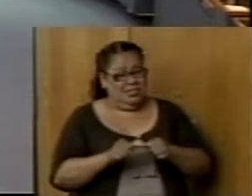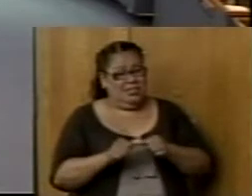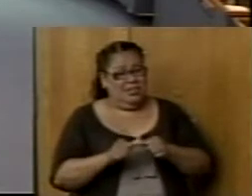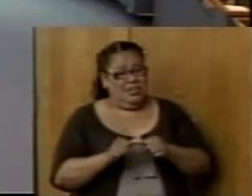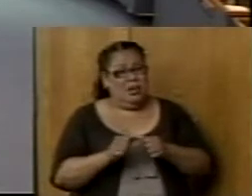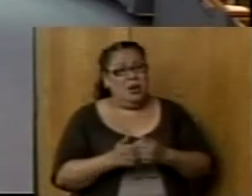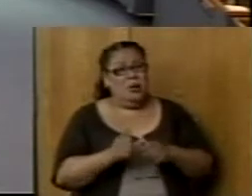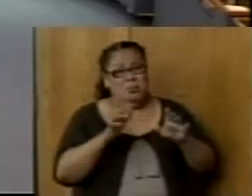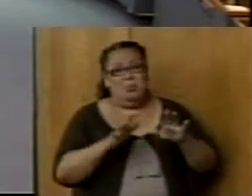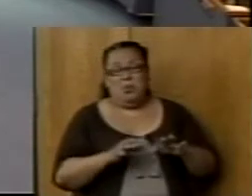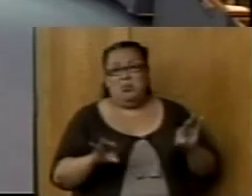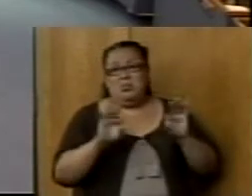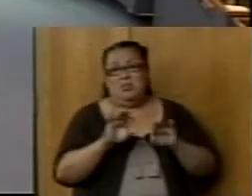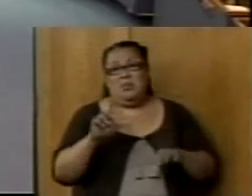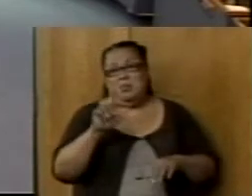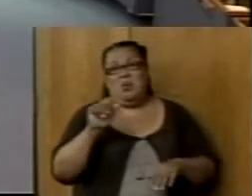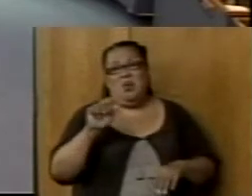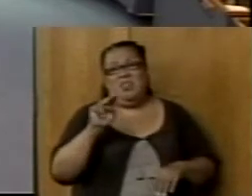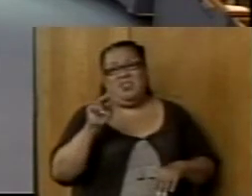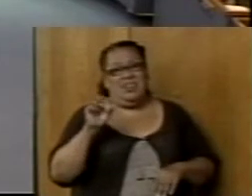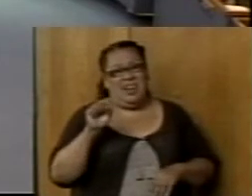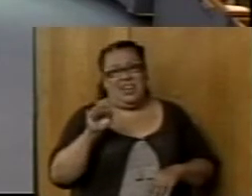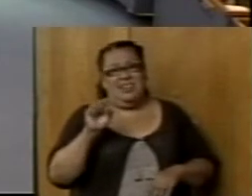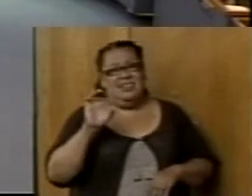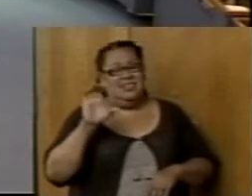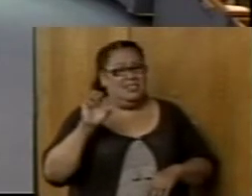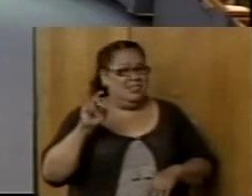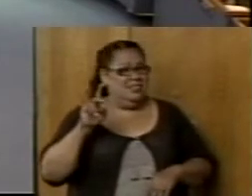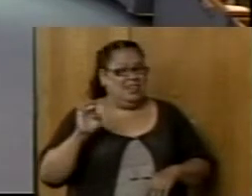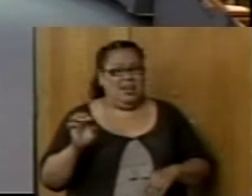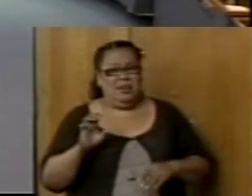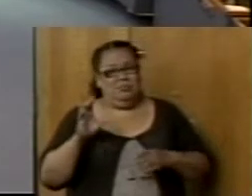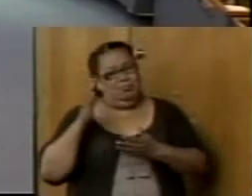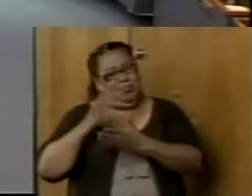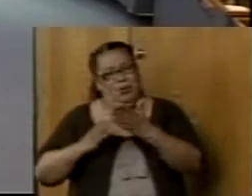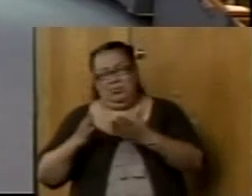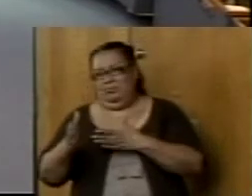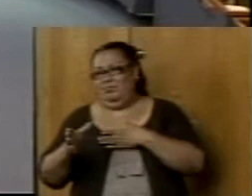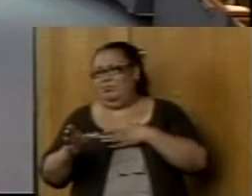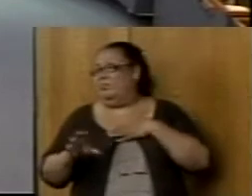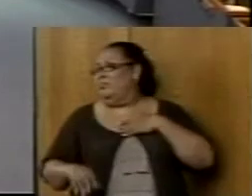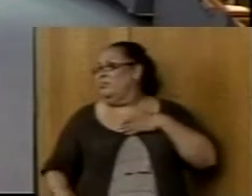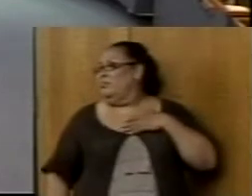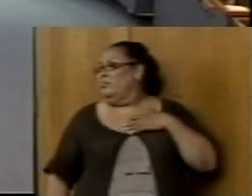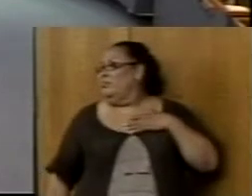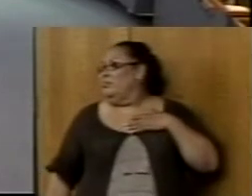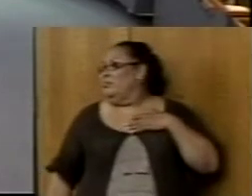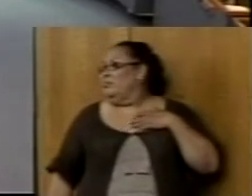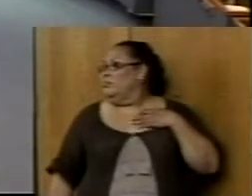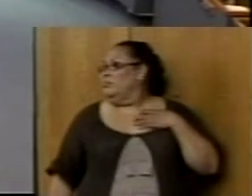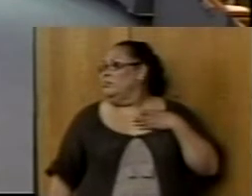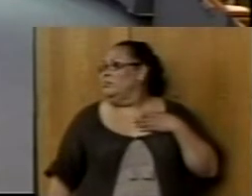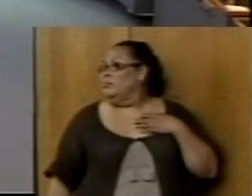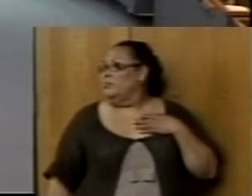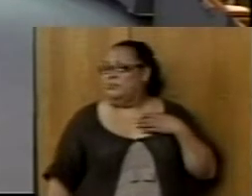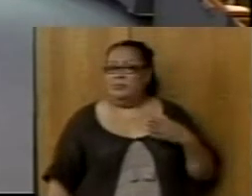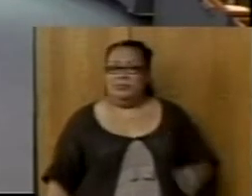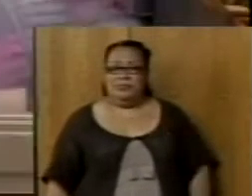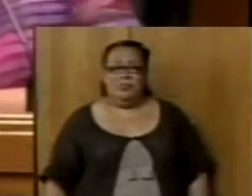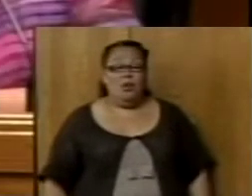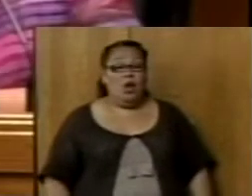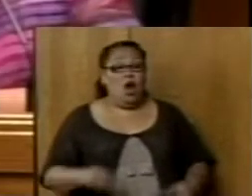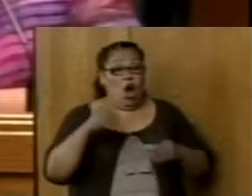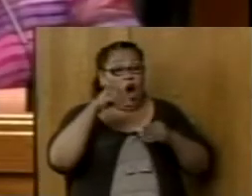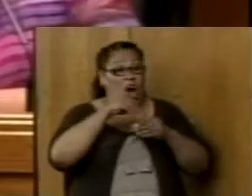However, most of them fall in the landscape section. So, any other questions? Yes, on